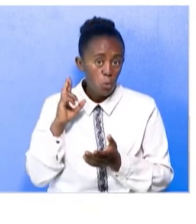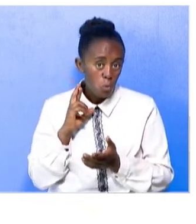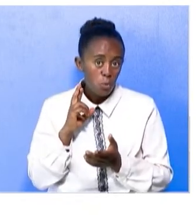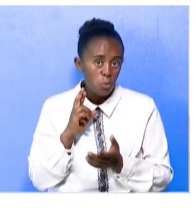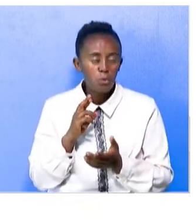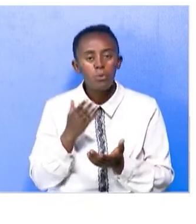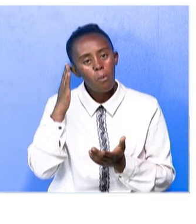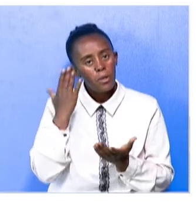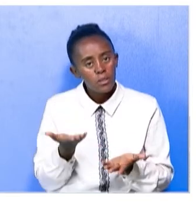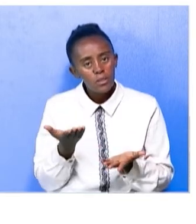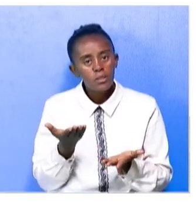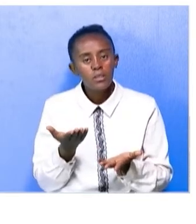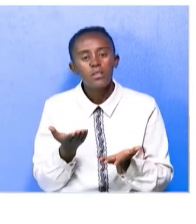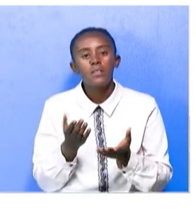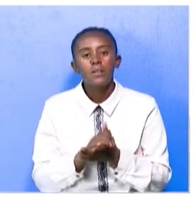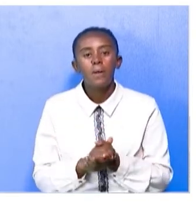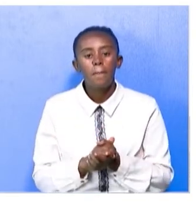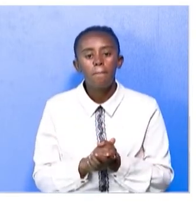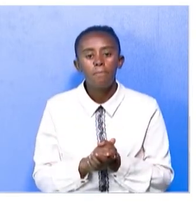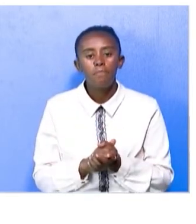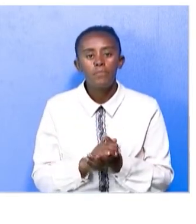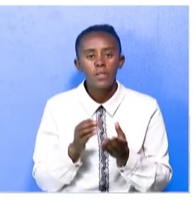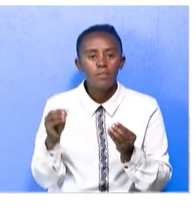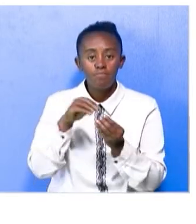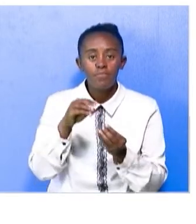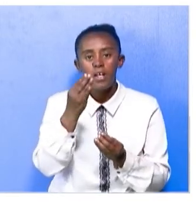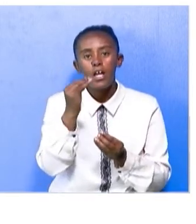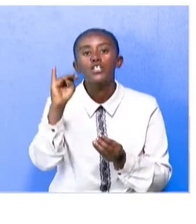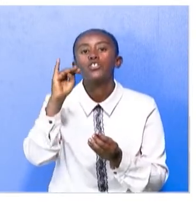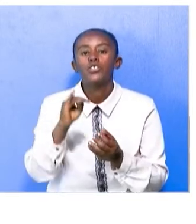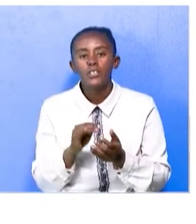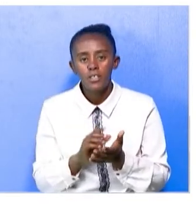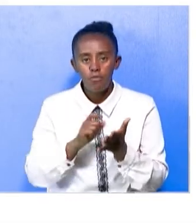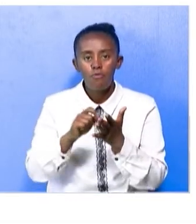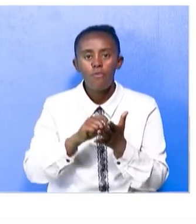that is common, that is plus, and ing, that's writing.